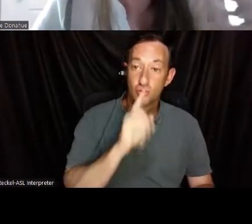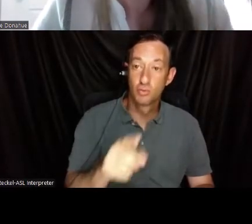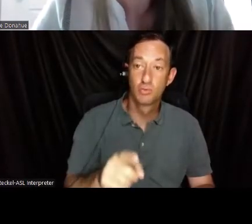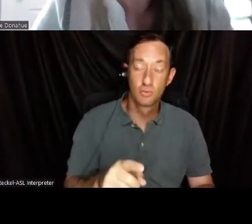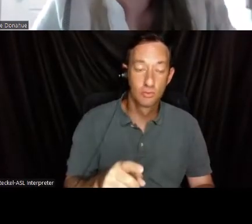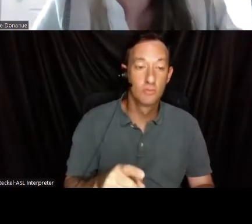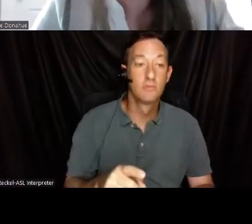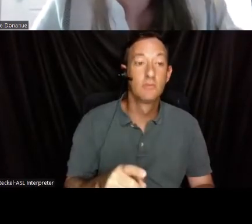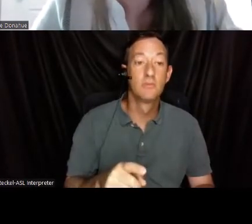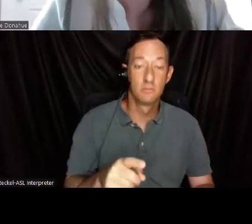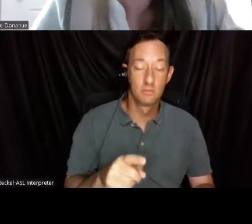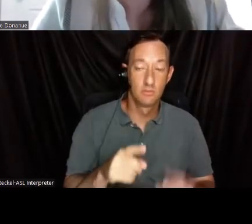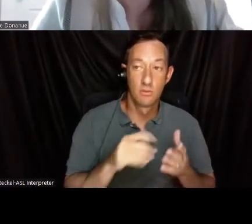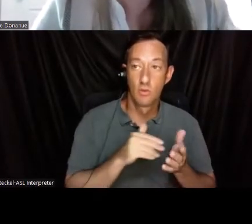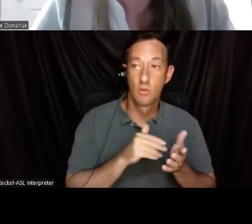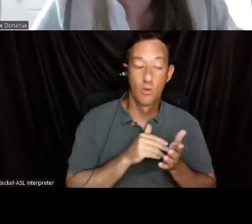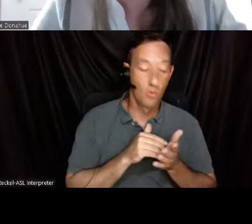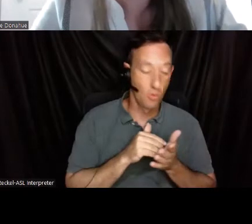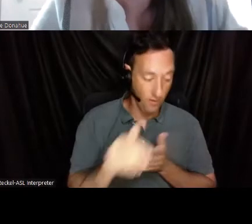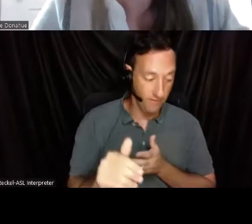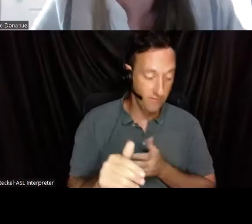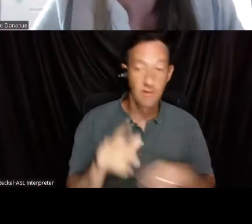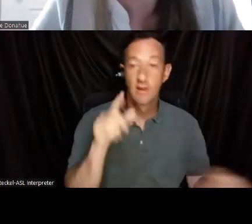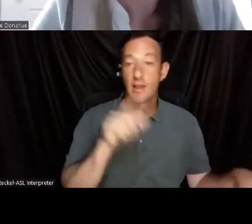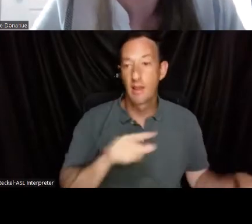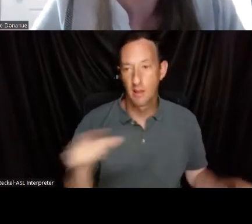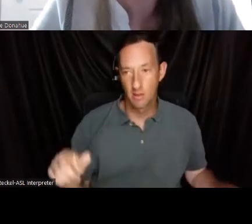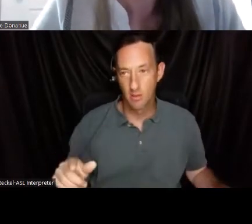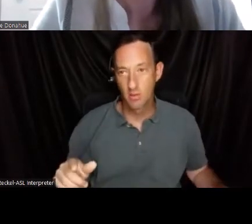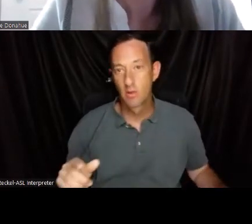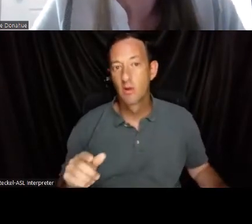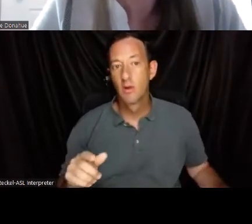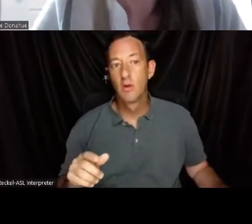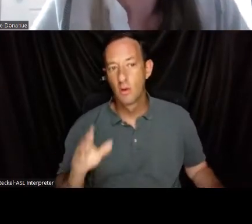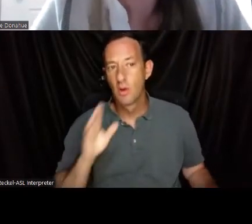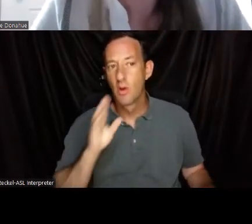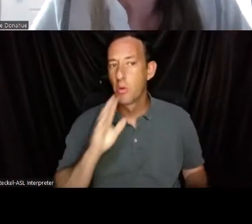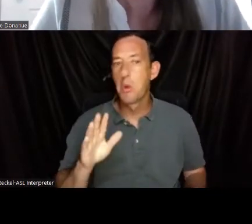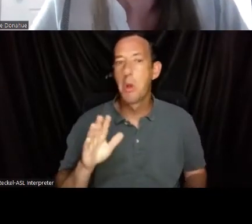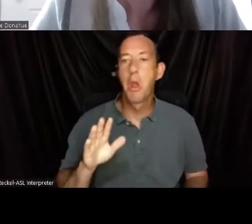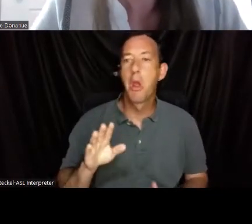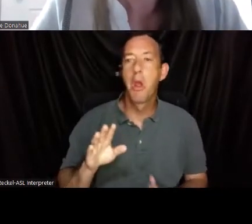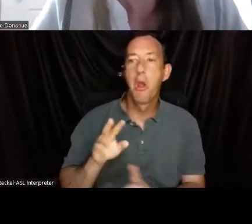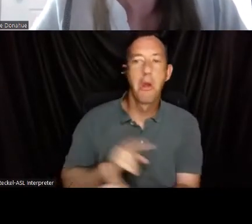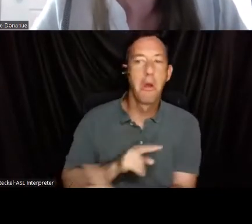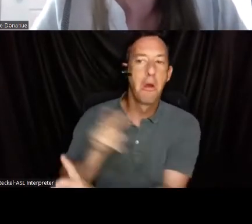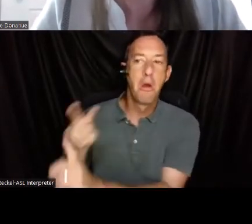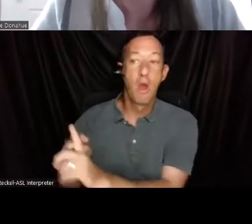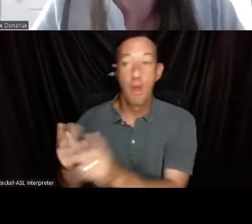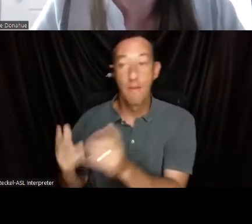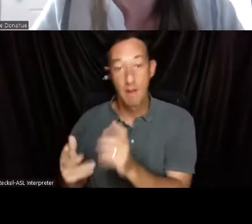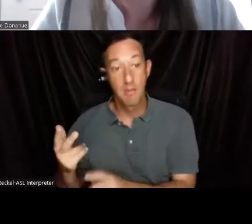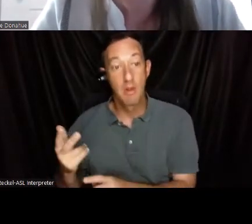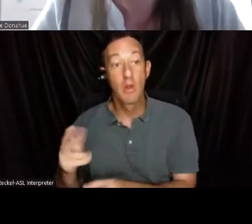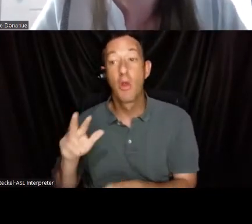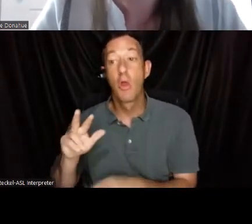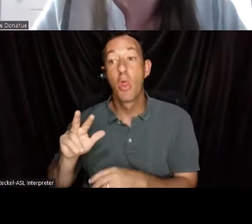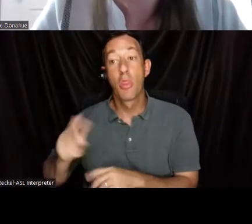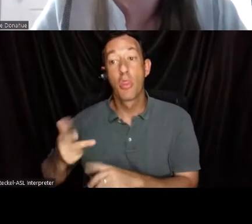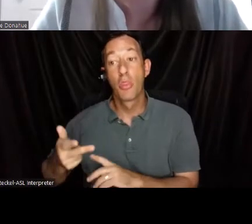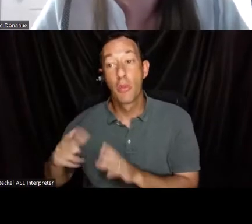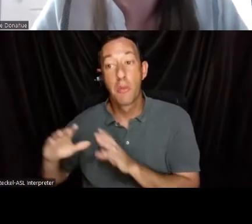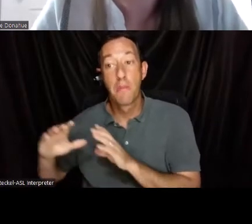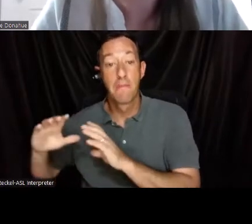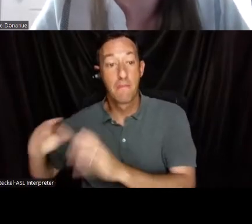a lot of the times the landlord will be farming this out, but and maybe the third party screening company is someone that you want